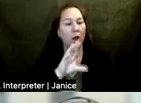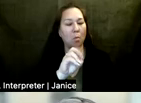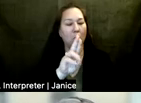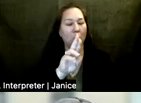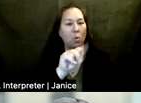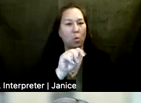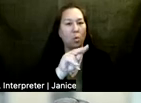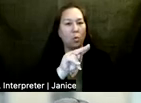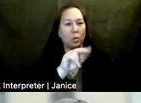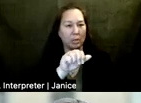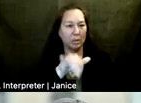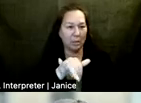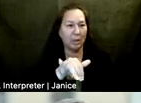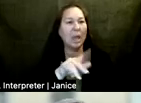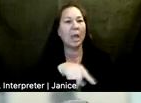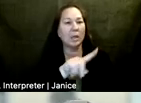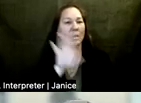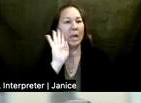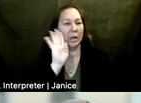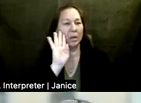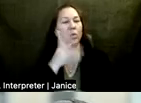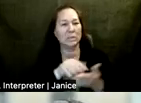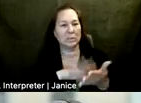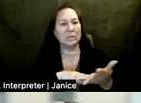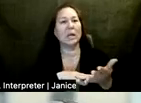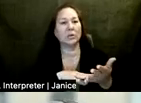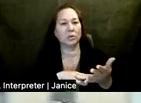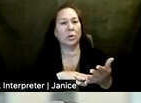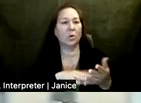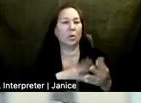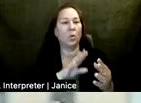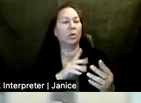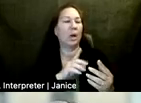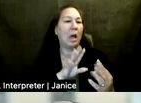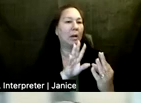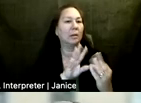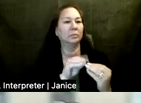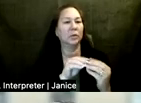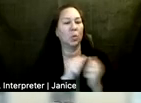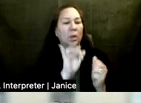of Immigrant Advancement. They'll be scheduling a consultation with that person. So thank you very much.